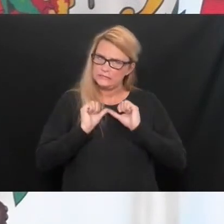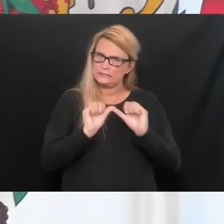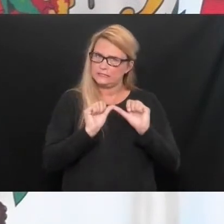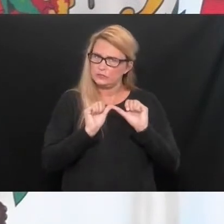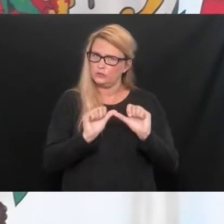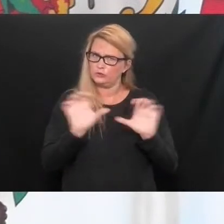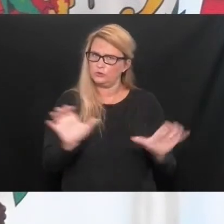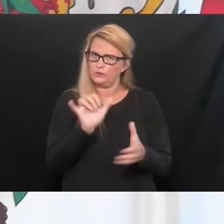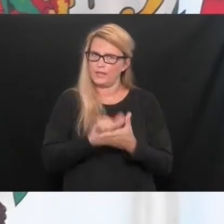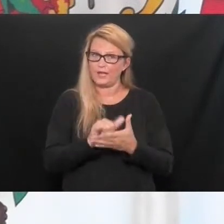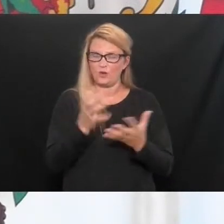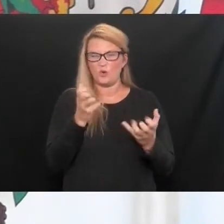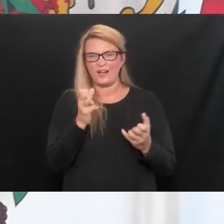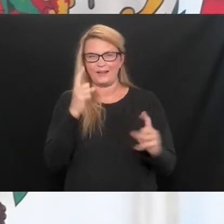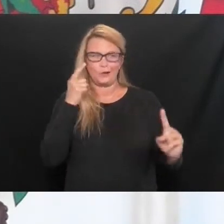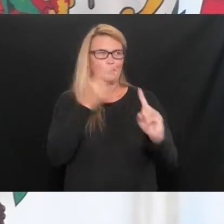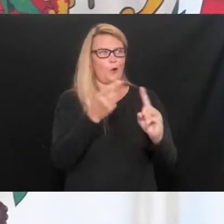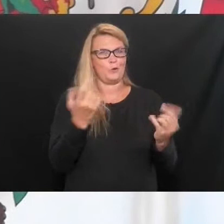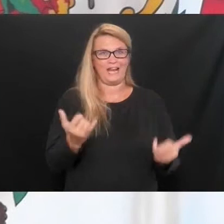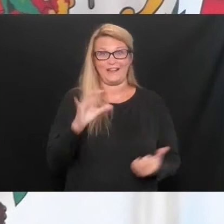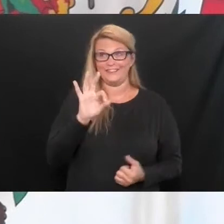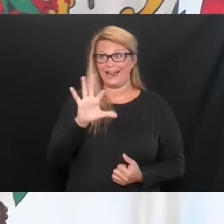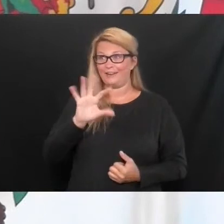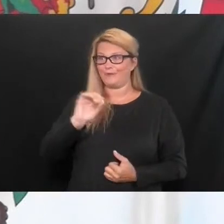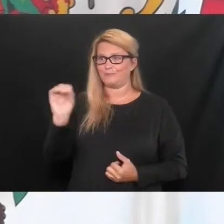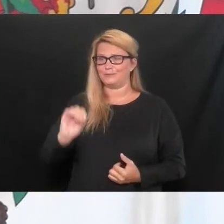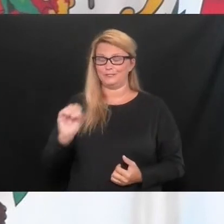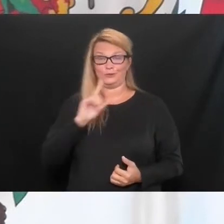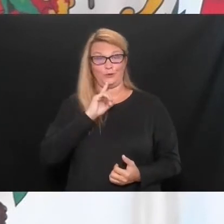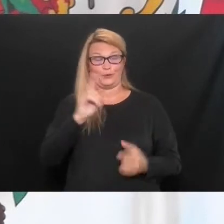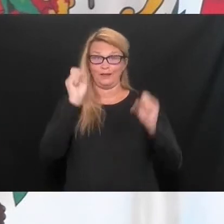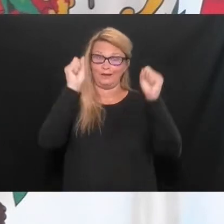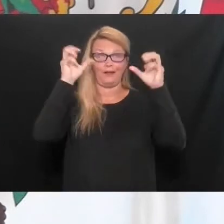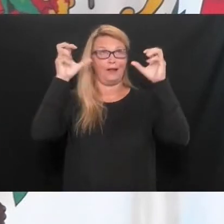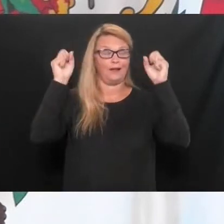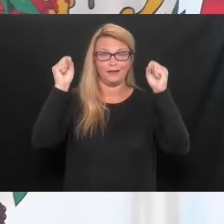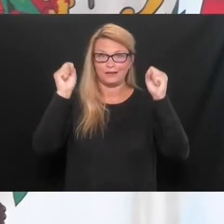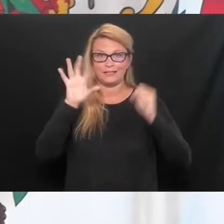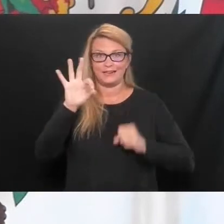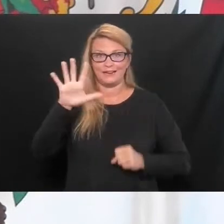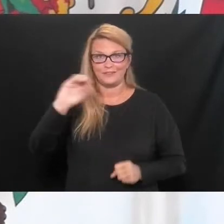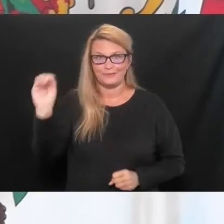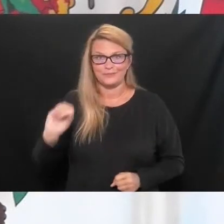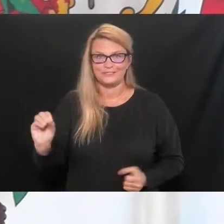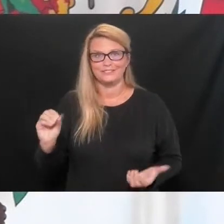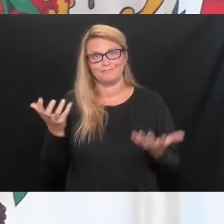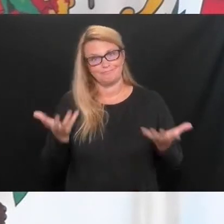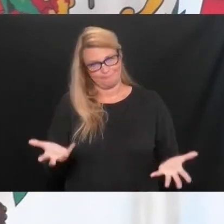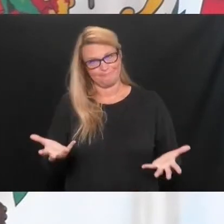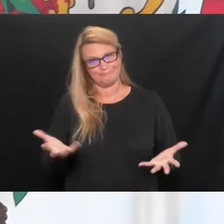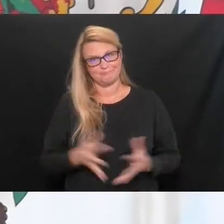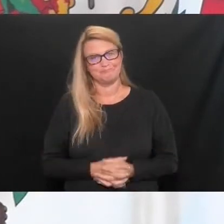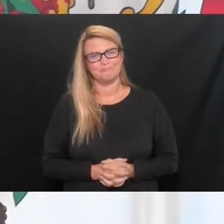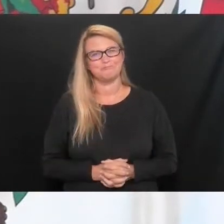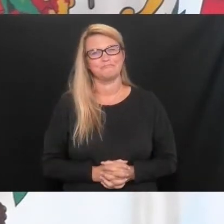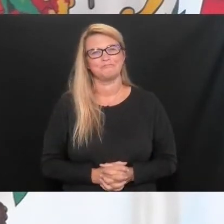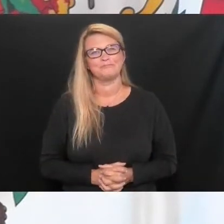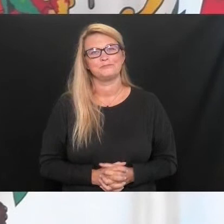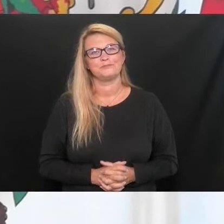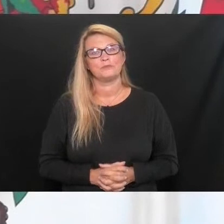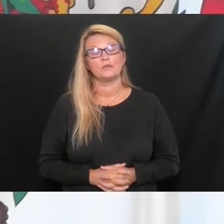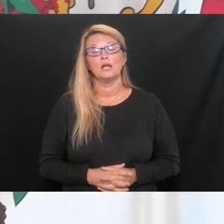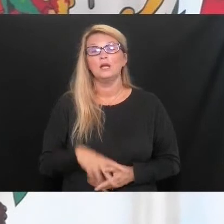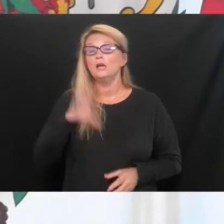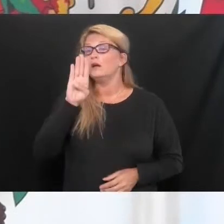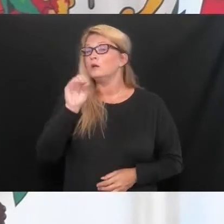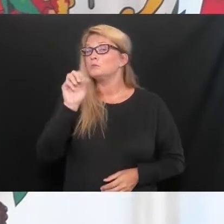try to move it to 95. I mean, it's unbelievable to be at 90%, 90.1%. As far as the